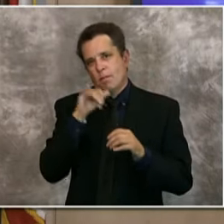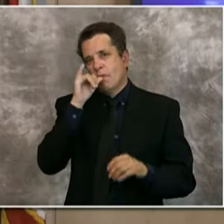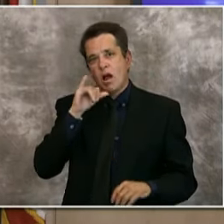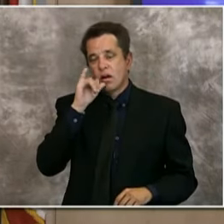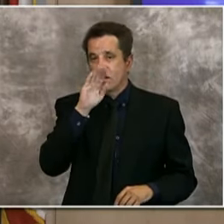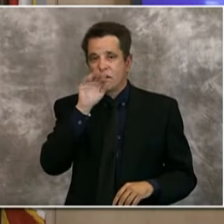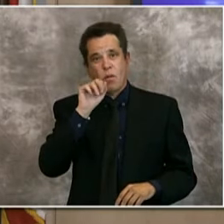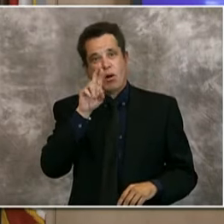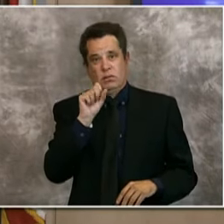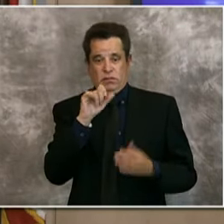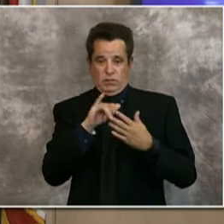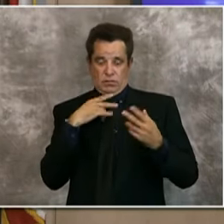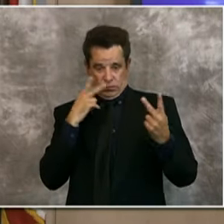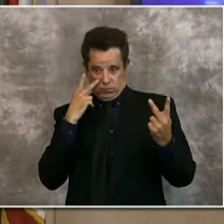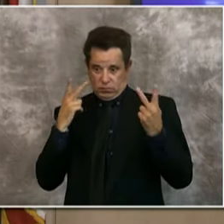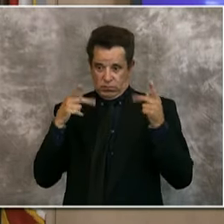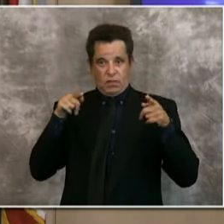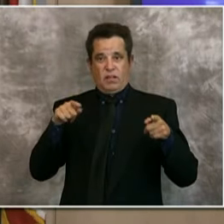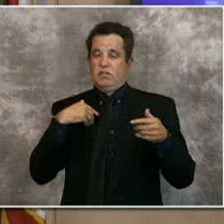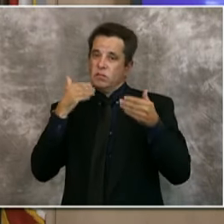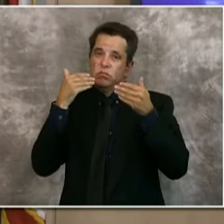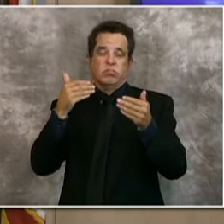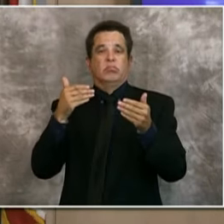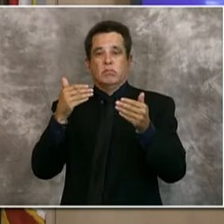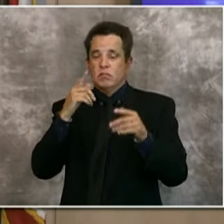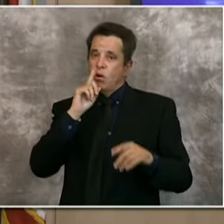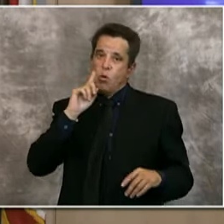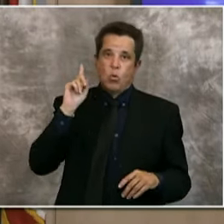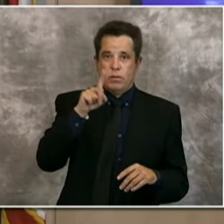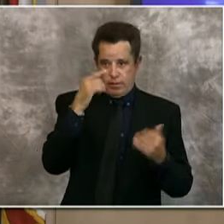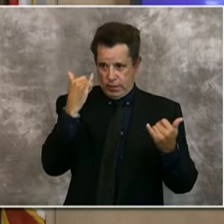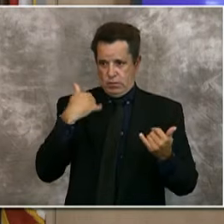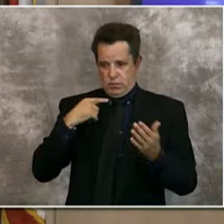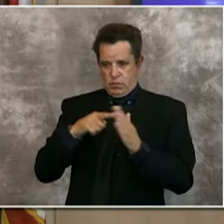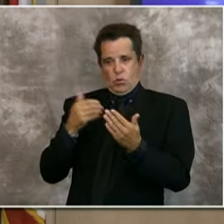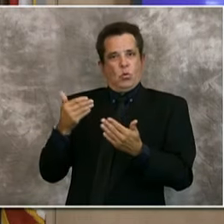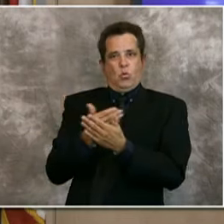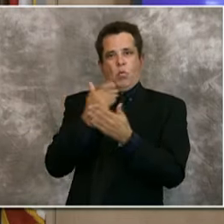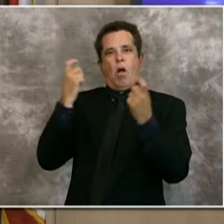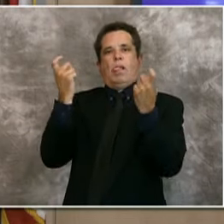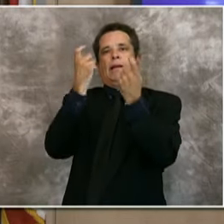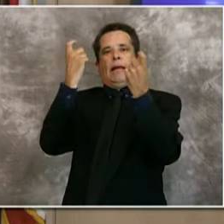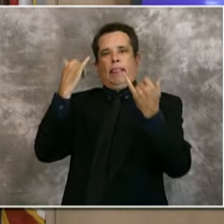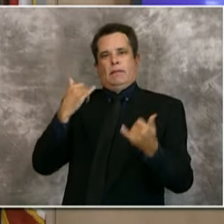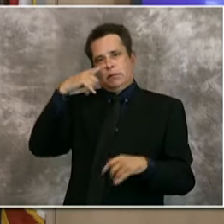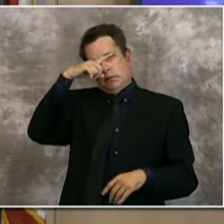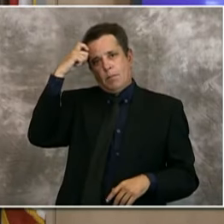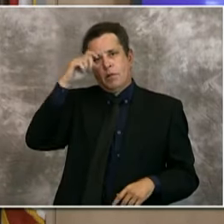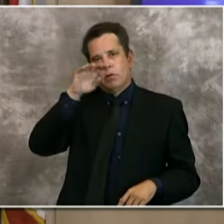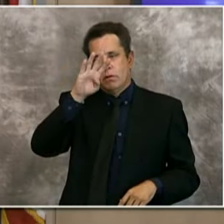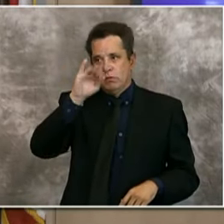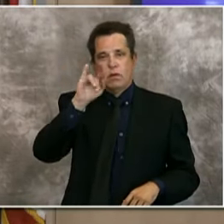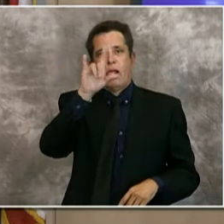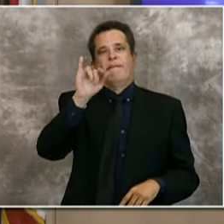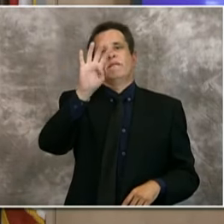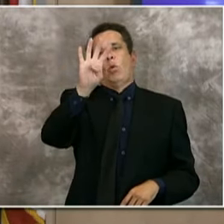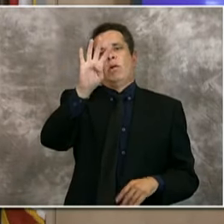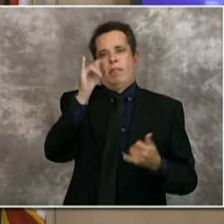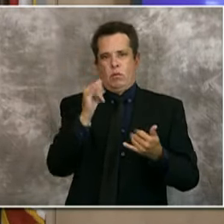In addition, we took these actions because we are headed into the biggest holiday of the summer, the 4th of July weekend.